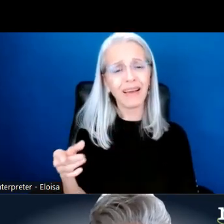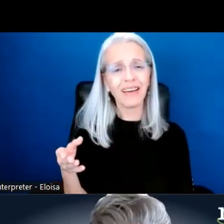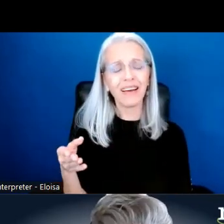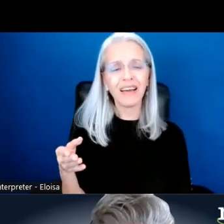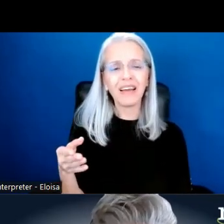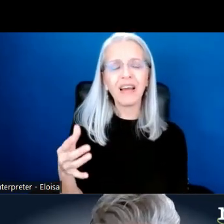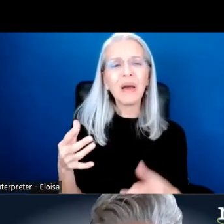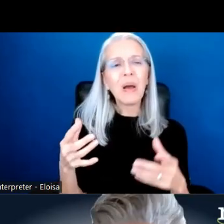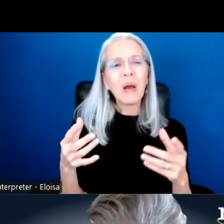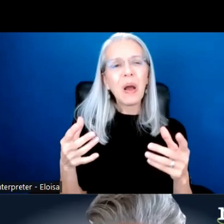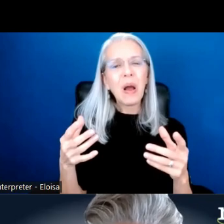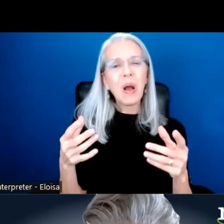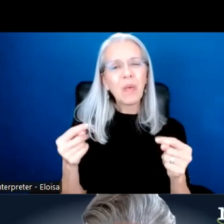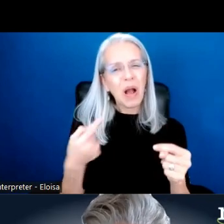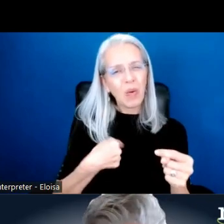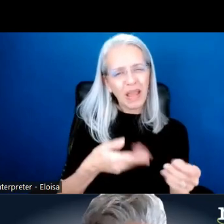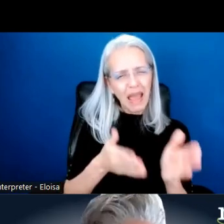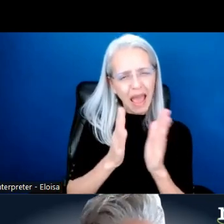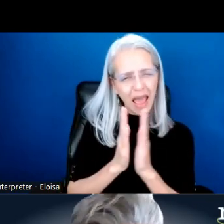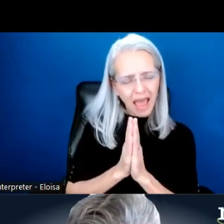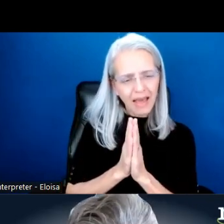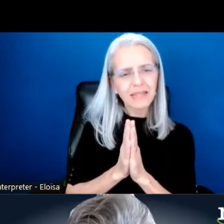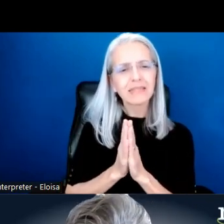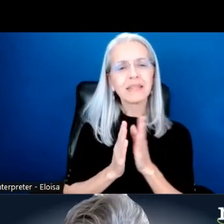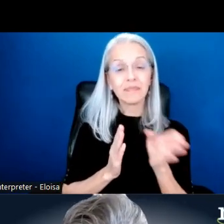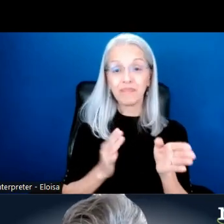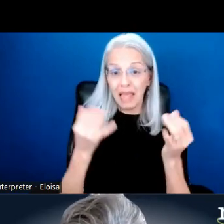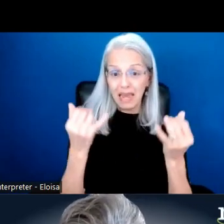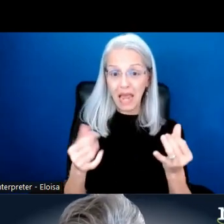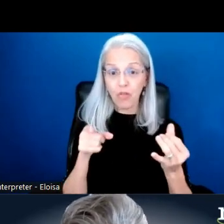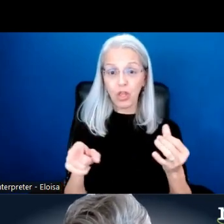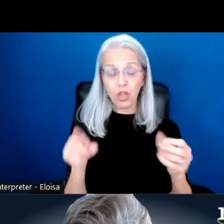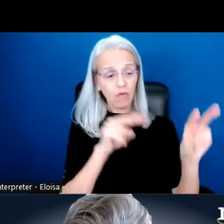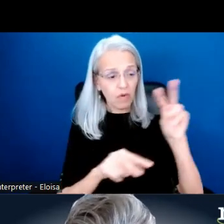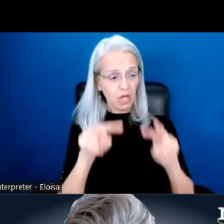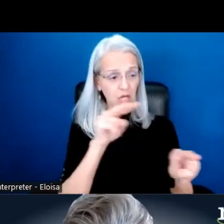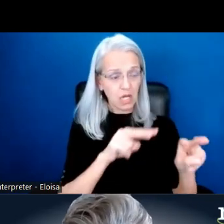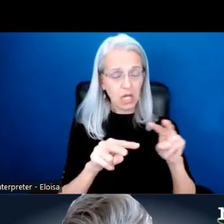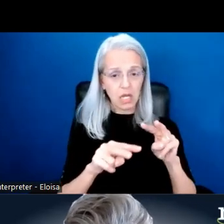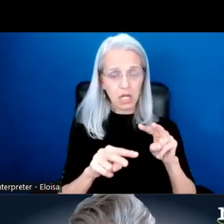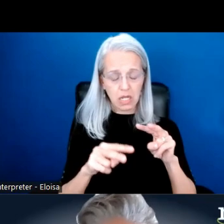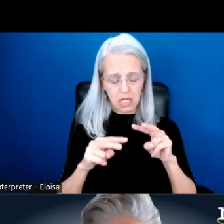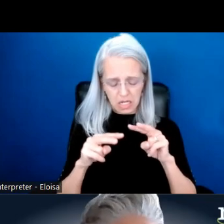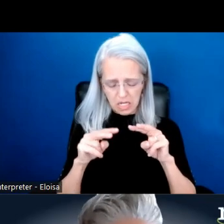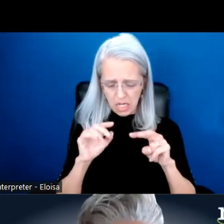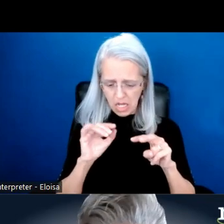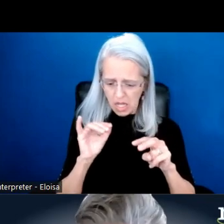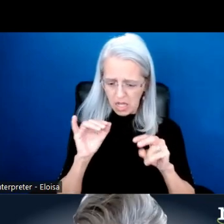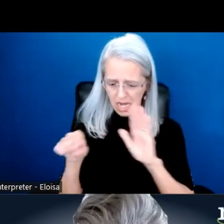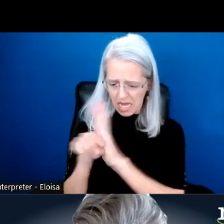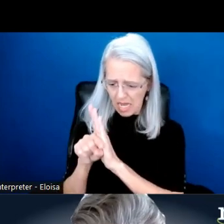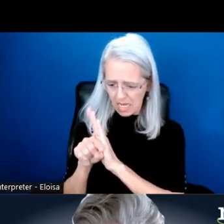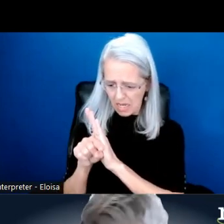what we often ask about is, now that you probably brought up some things that might be perceived as negative, what do you see